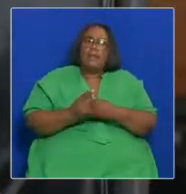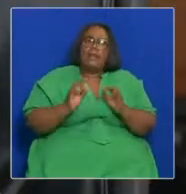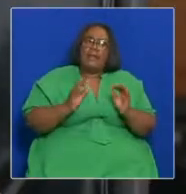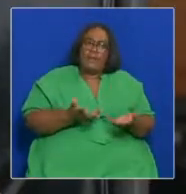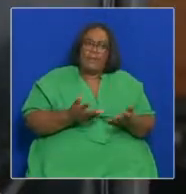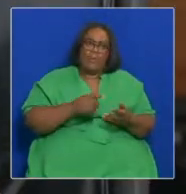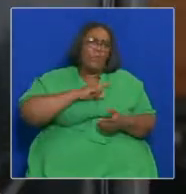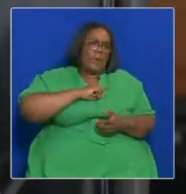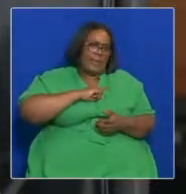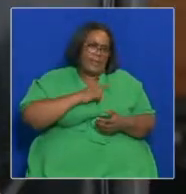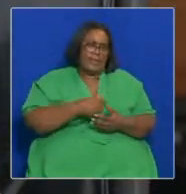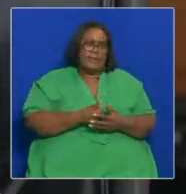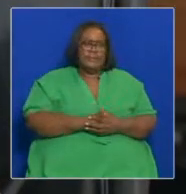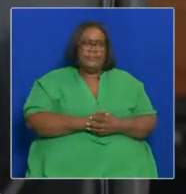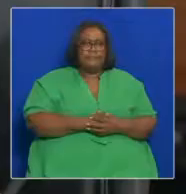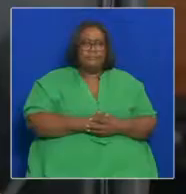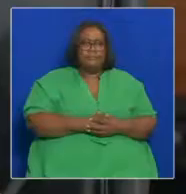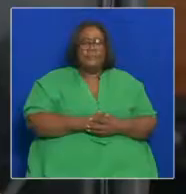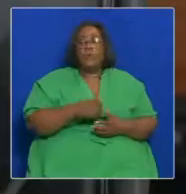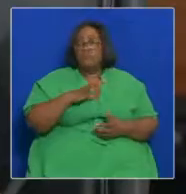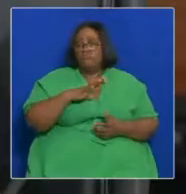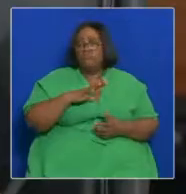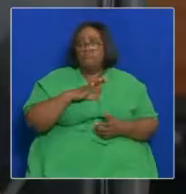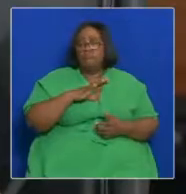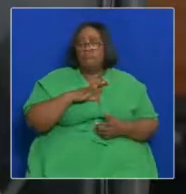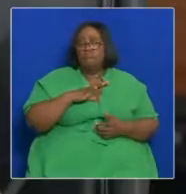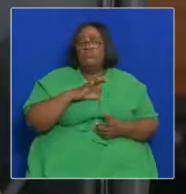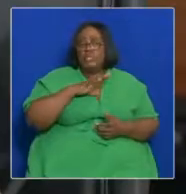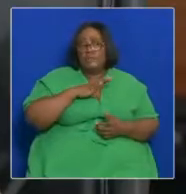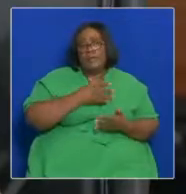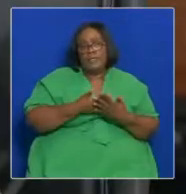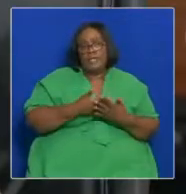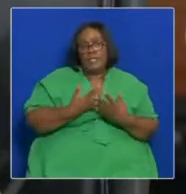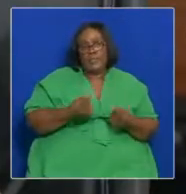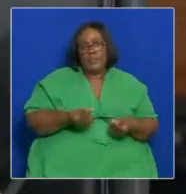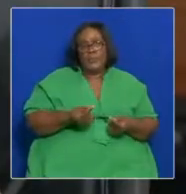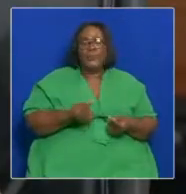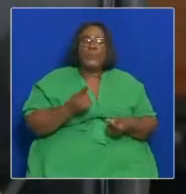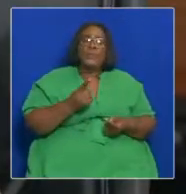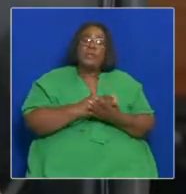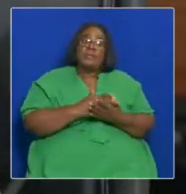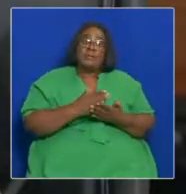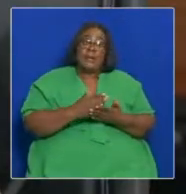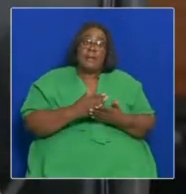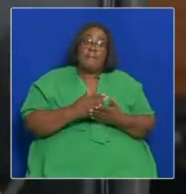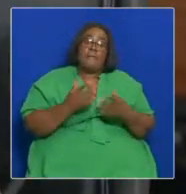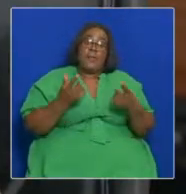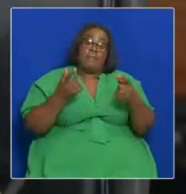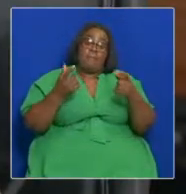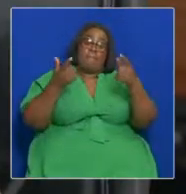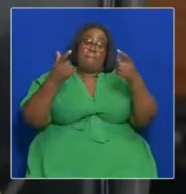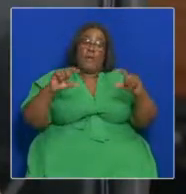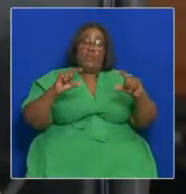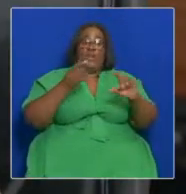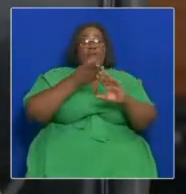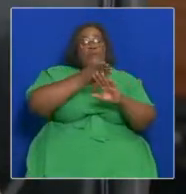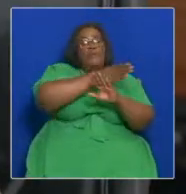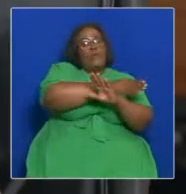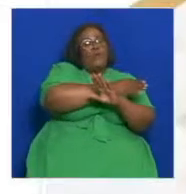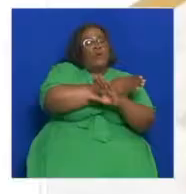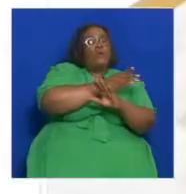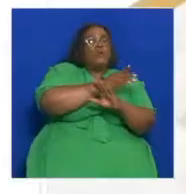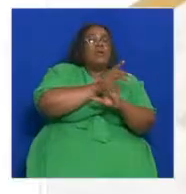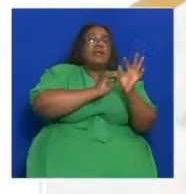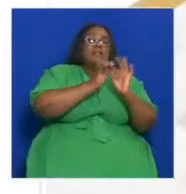that. Yeah. Just for the record, in some, the paragraphs before deal with how matters reach IDEC,